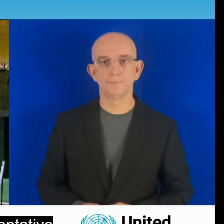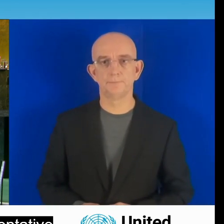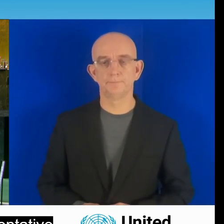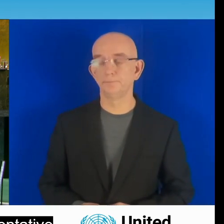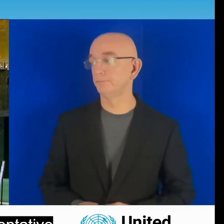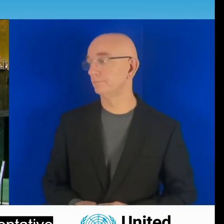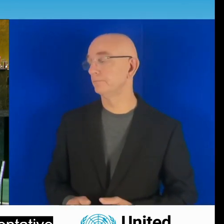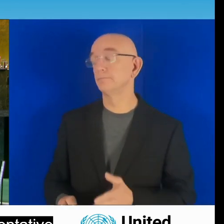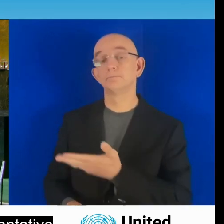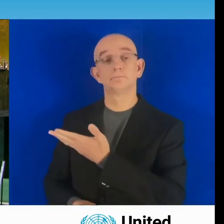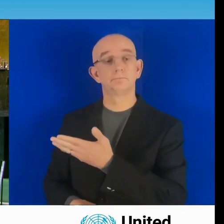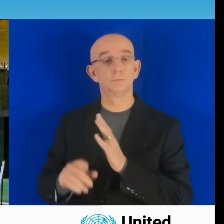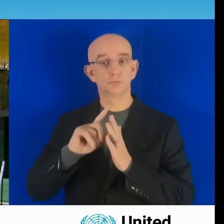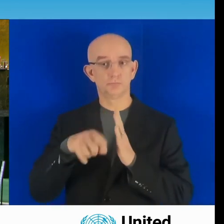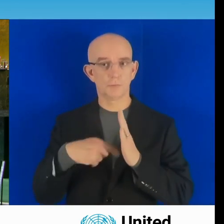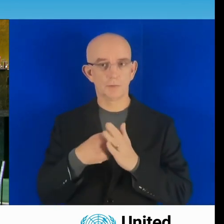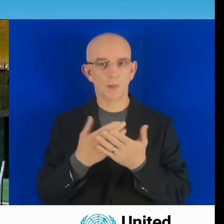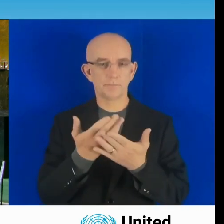Excellencies,